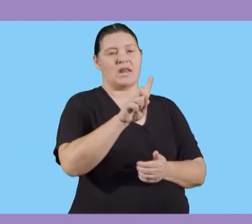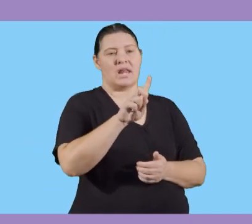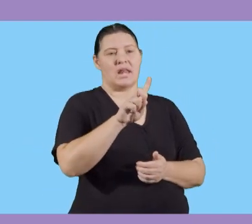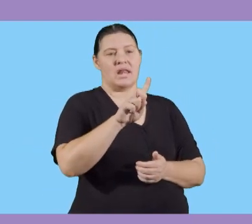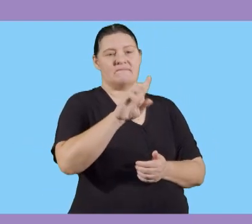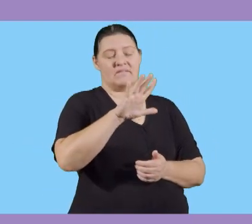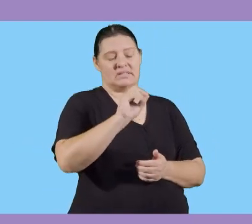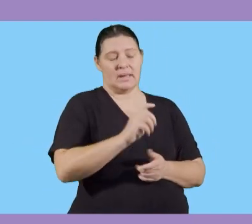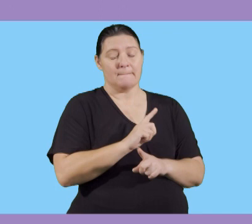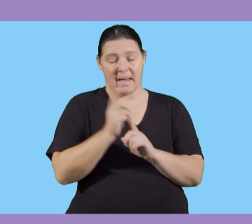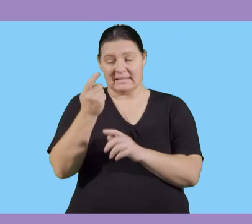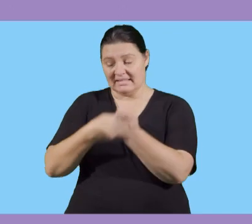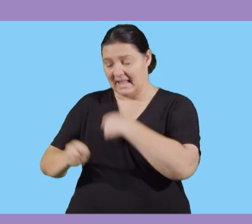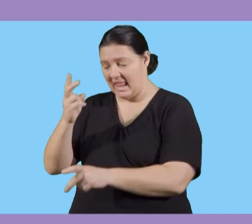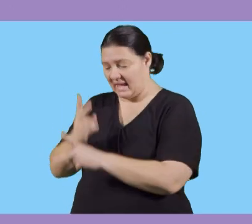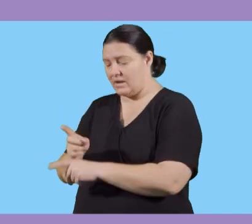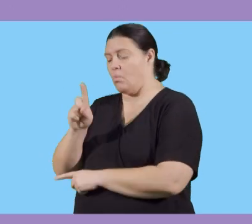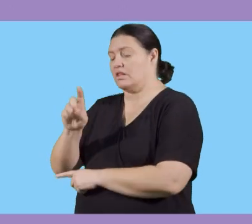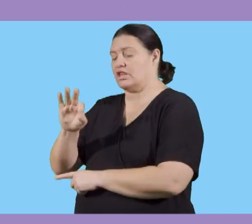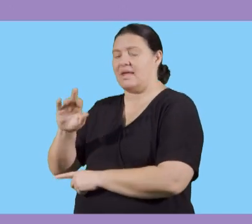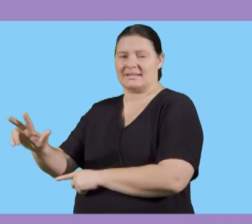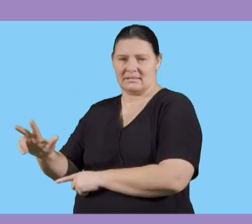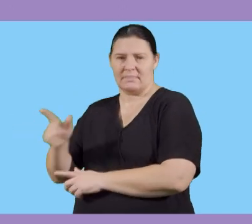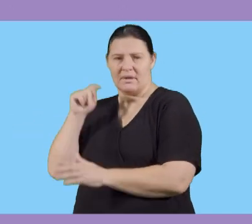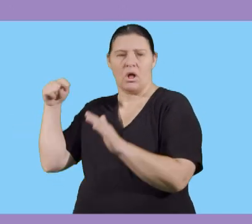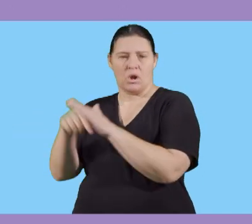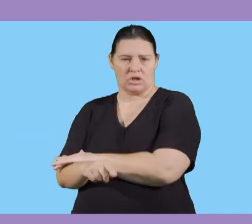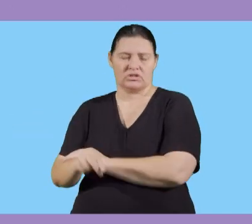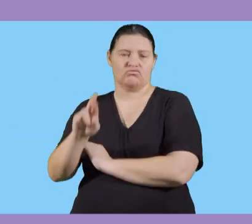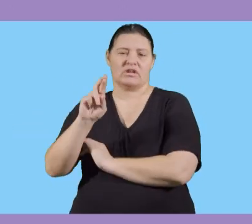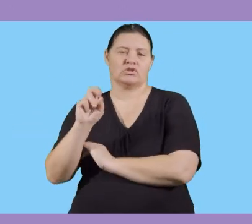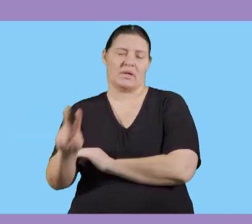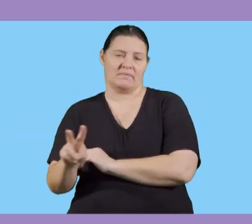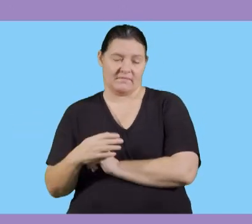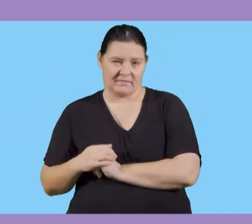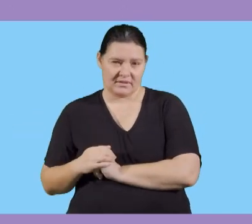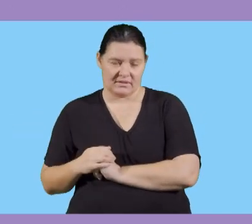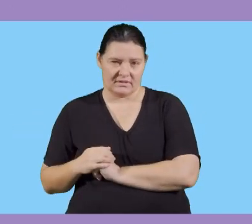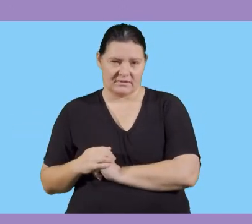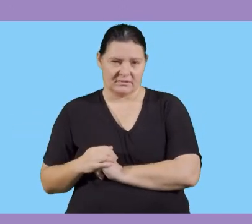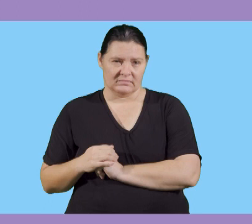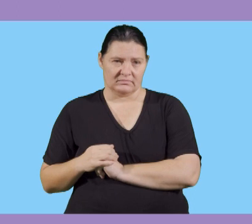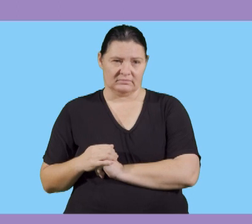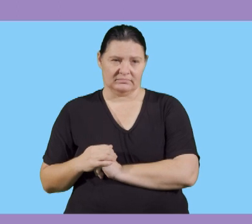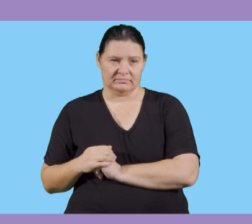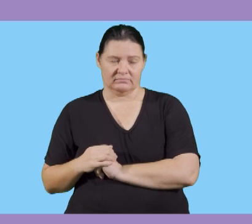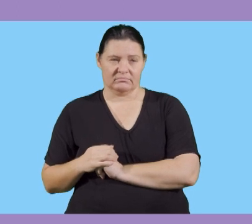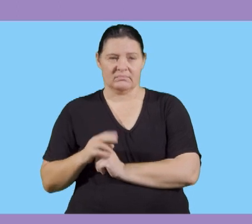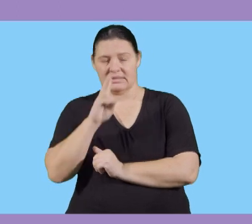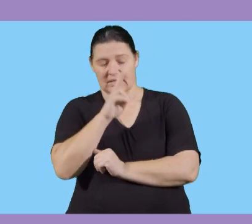at 138 rands has a loss of 12 rands. So let's